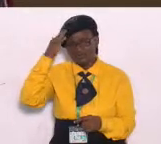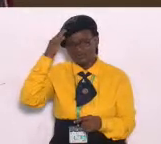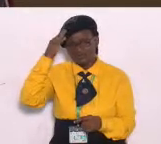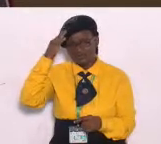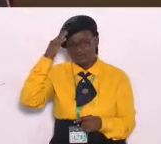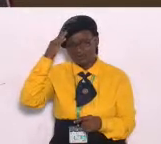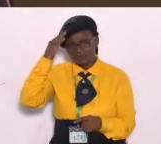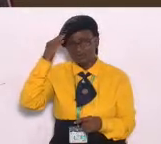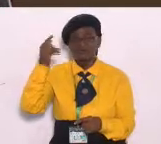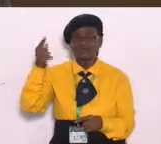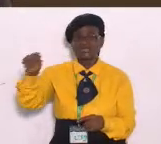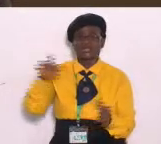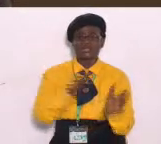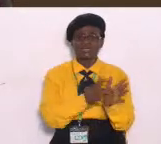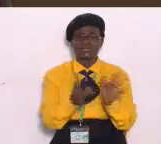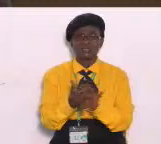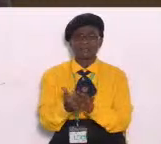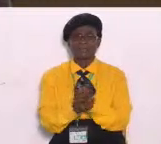knows the Bible very well,